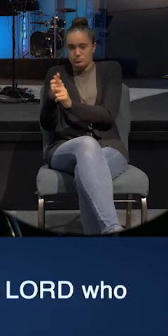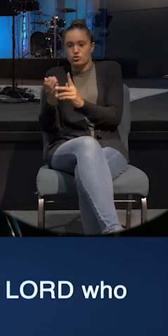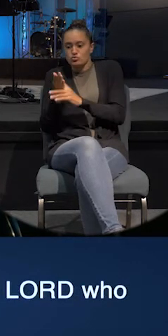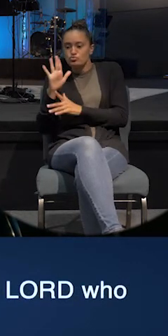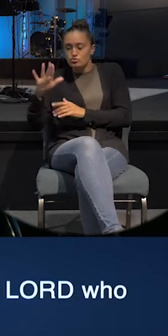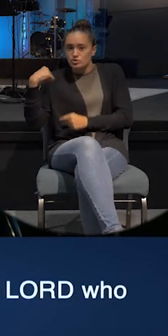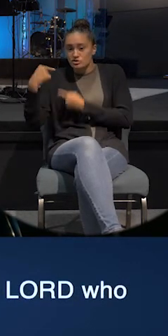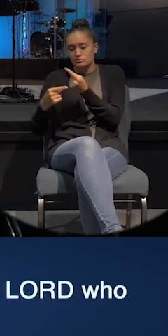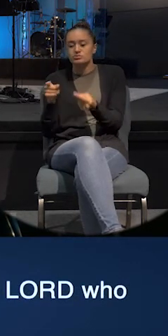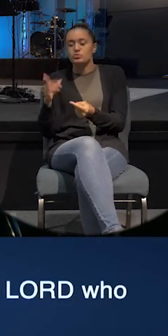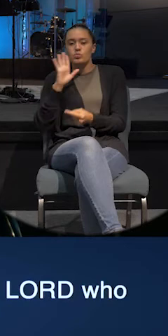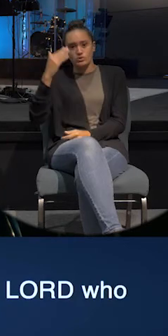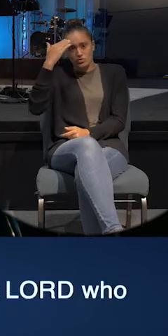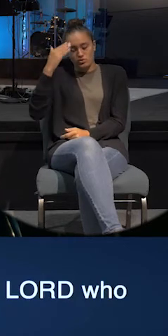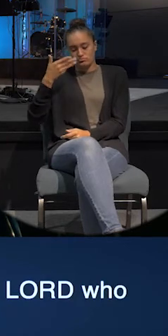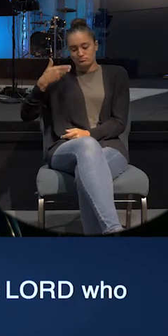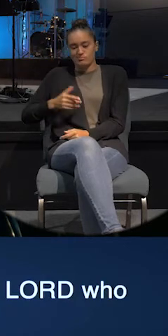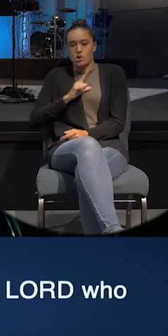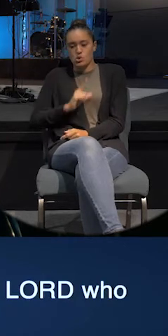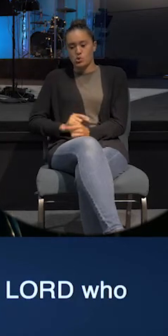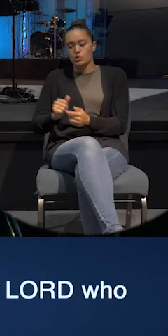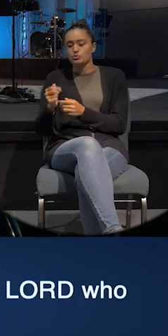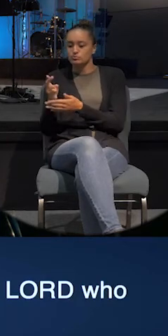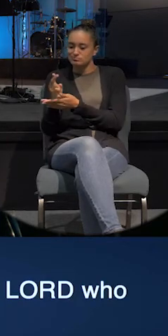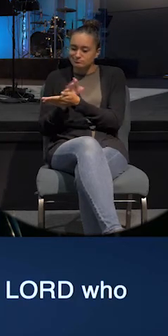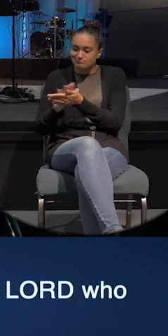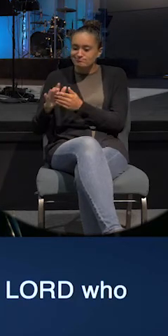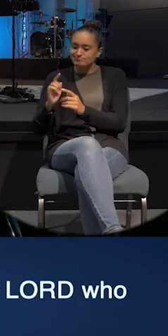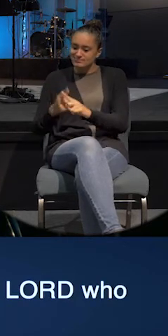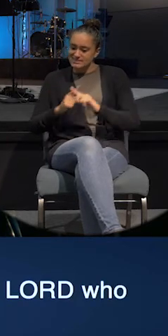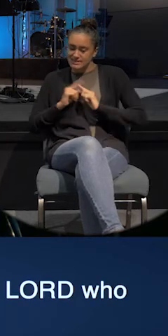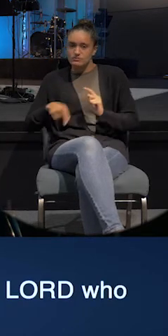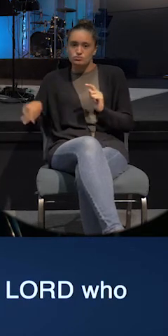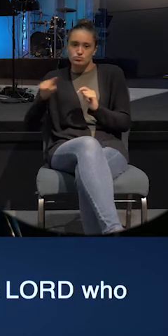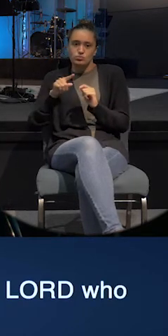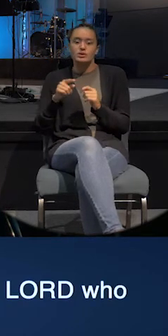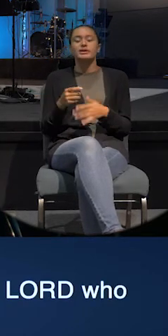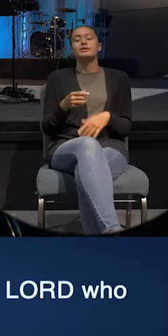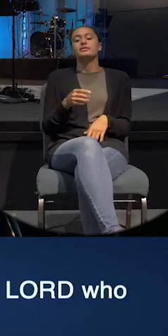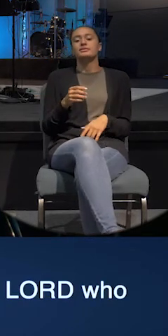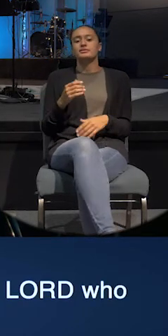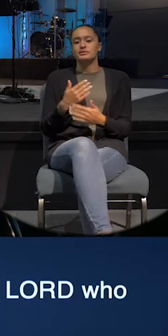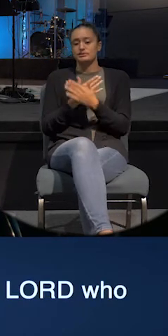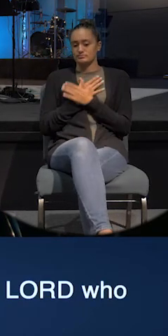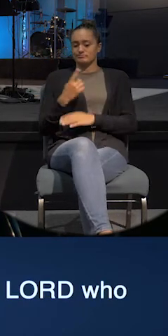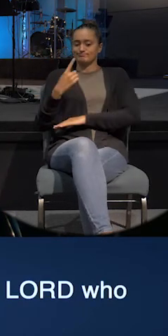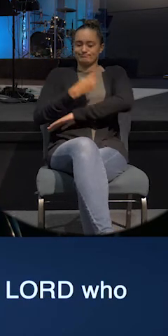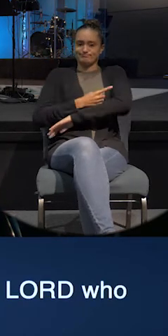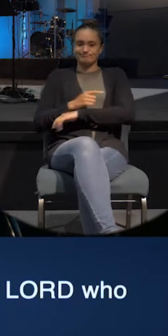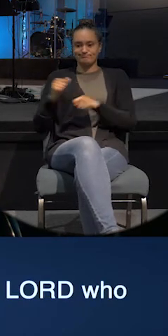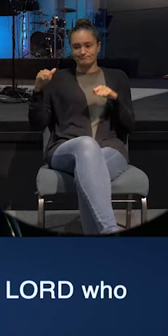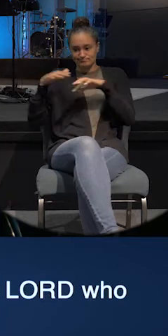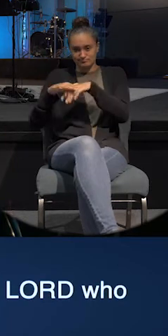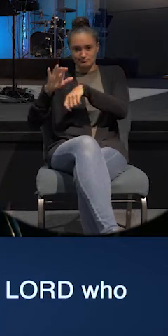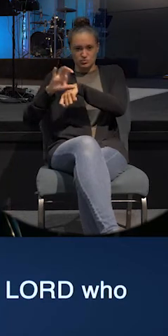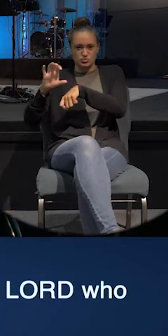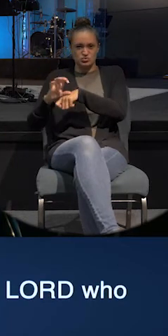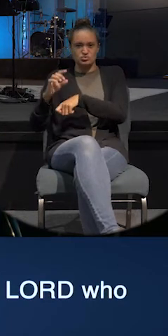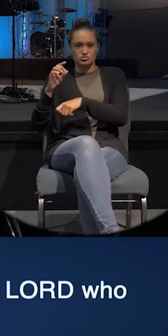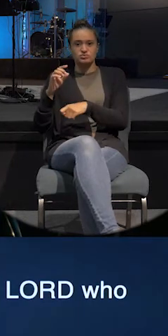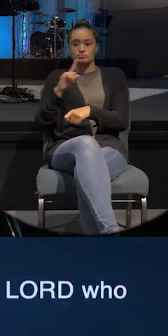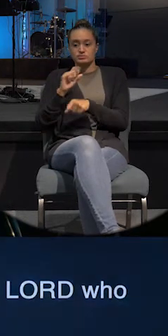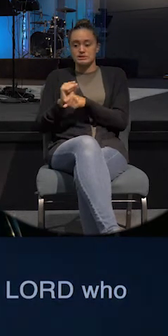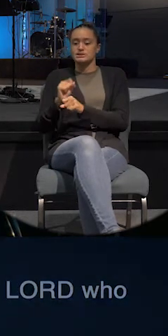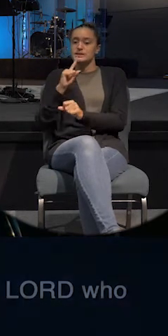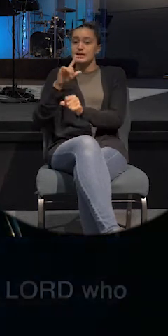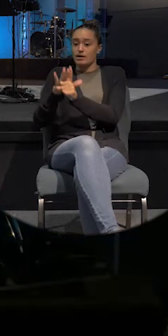you may know that I am the Lord who sanctifies you. The Sabbath, meeting on the Saturday, is actually a